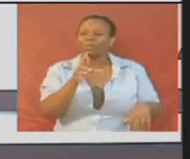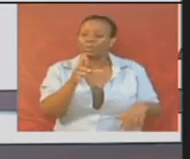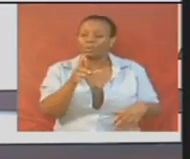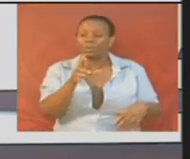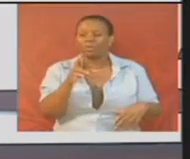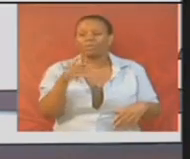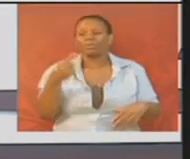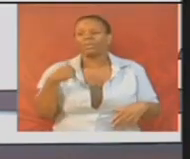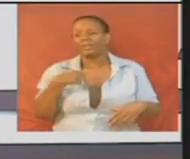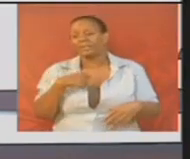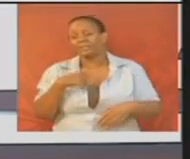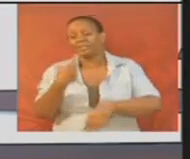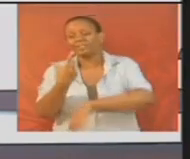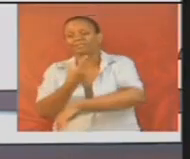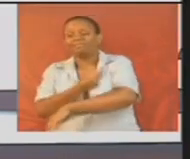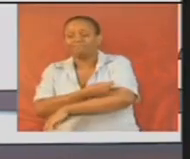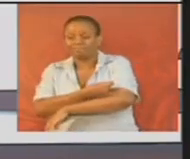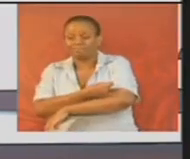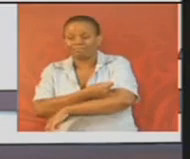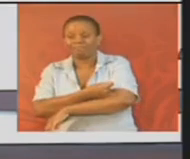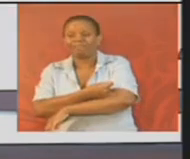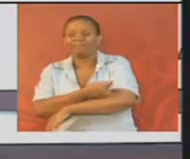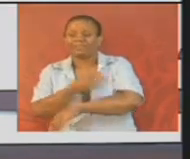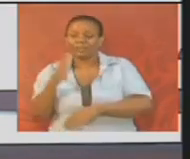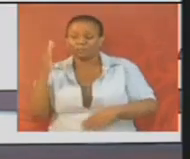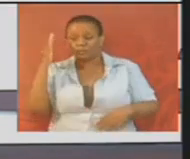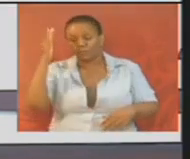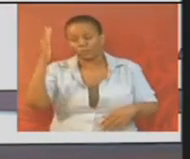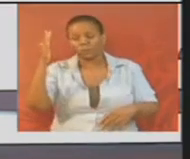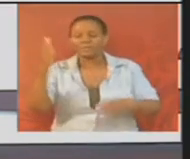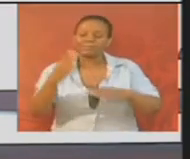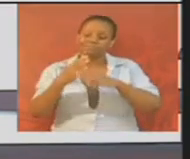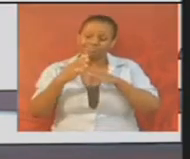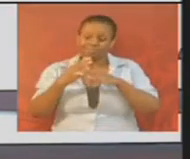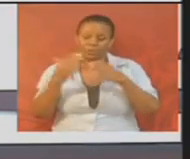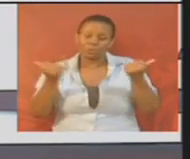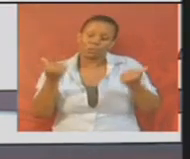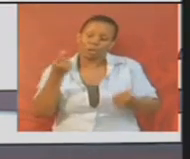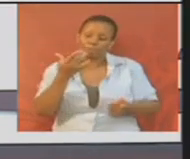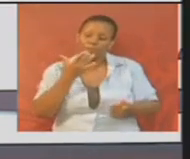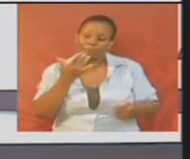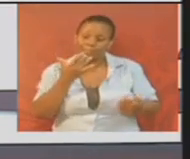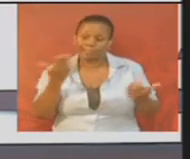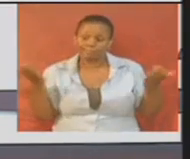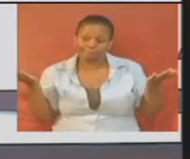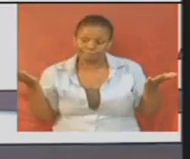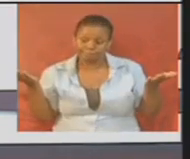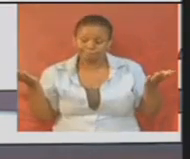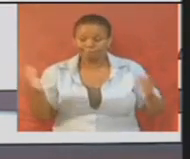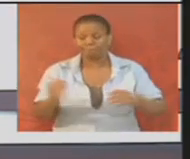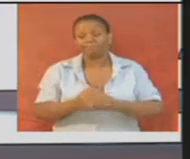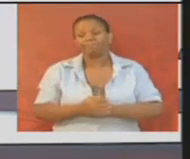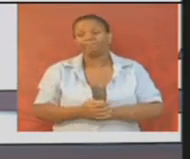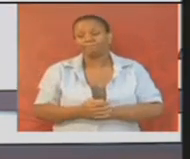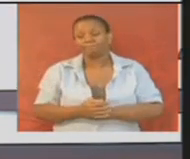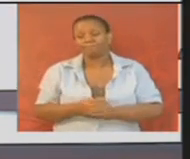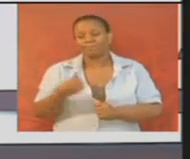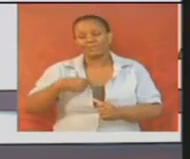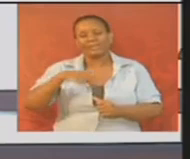In closing, stopping a pandemic requires using all the resources and tools